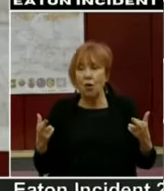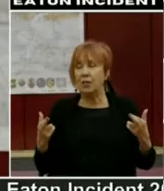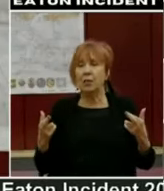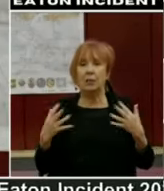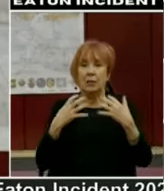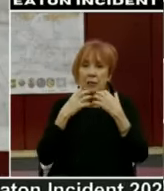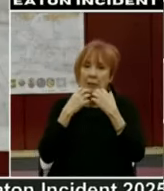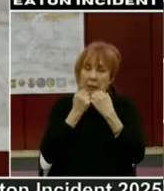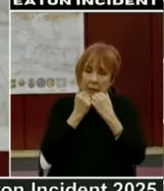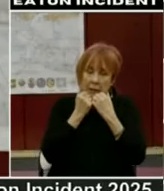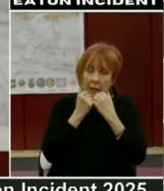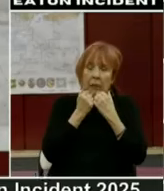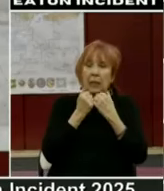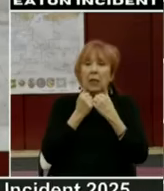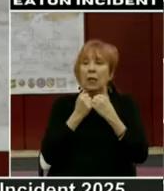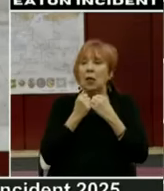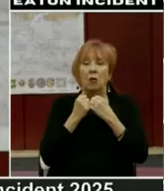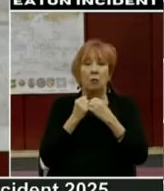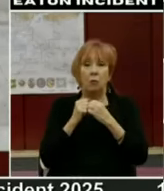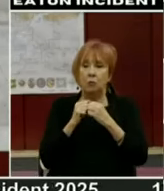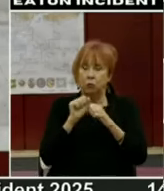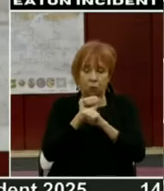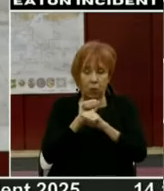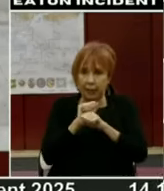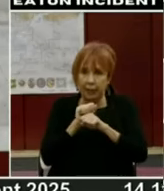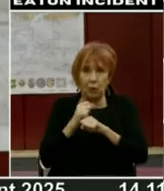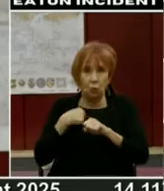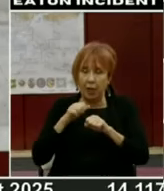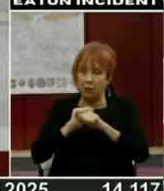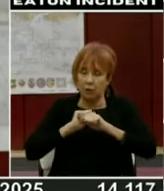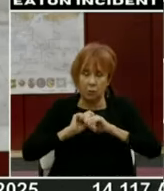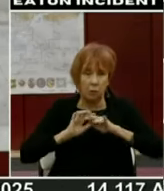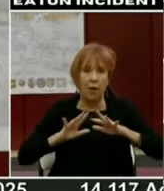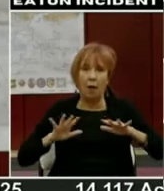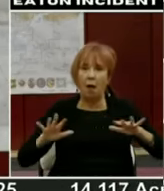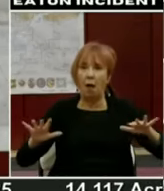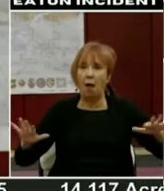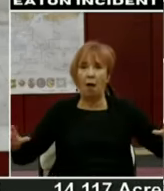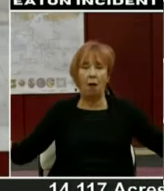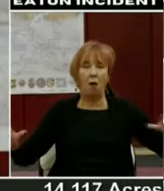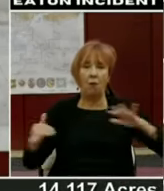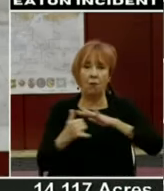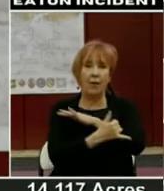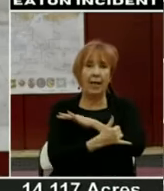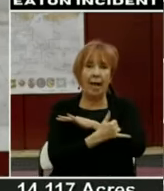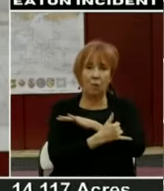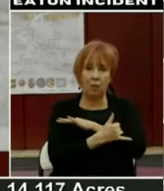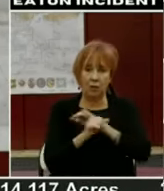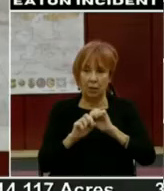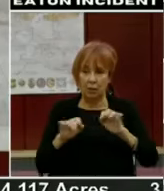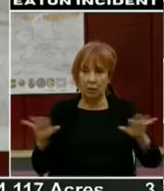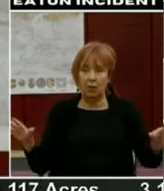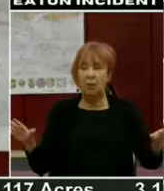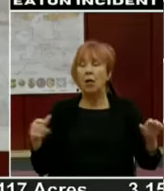want to spread them thin. They're spread out throughout the county. If we were to open up